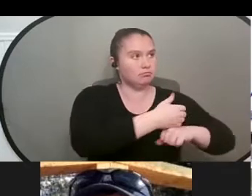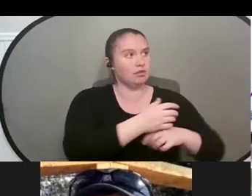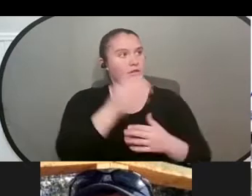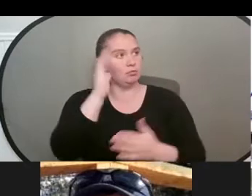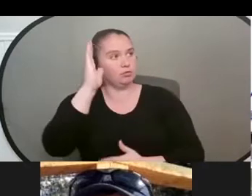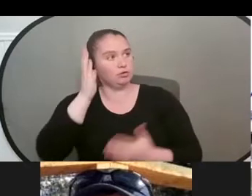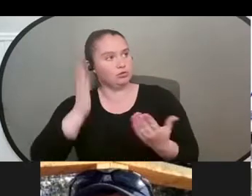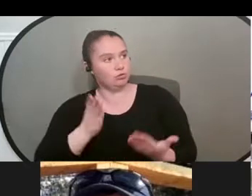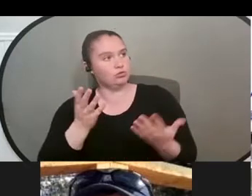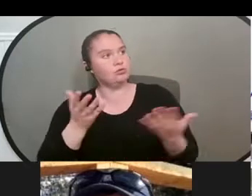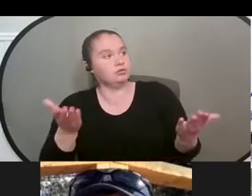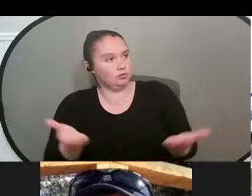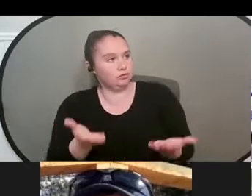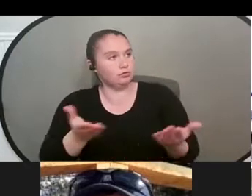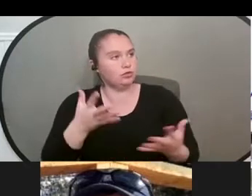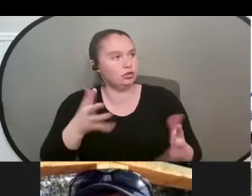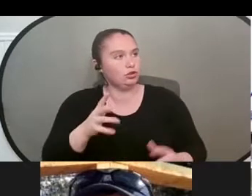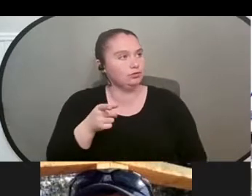Okay.